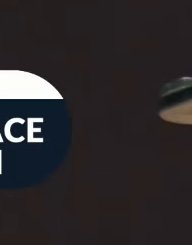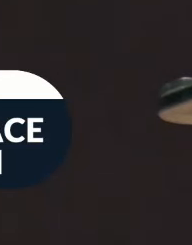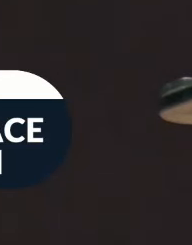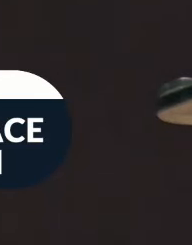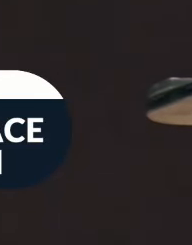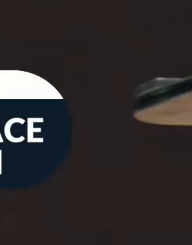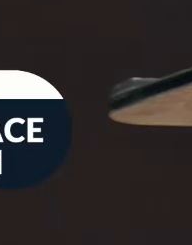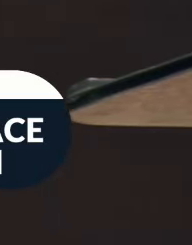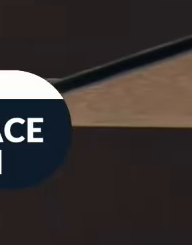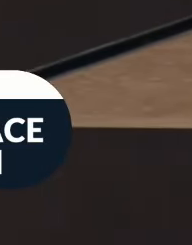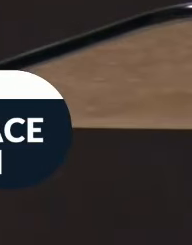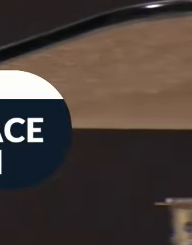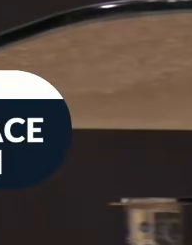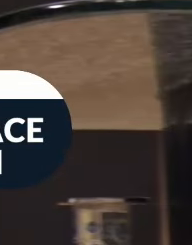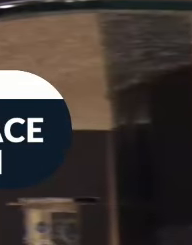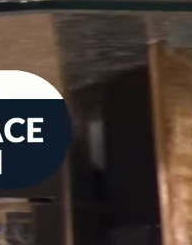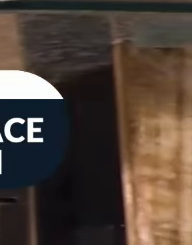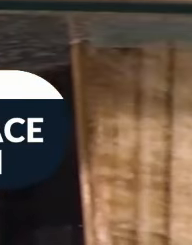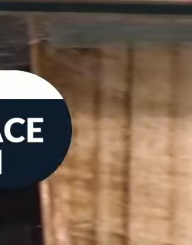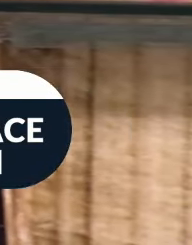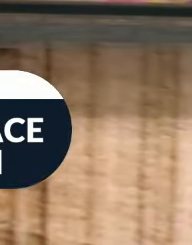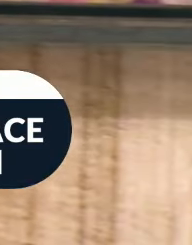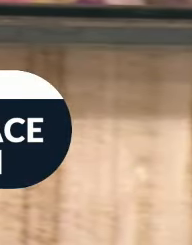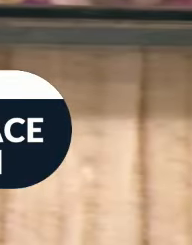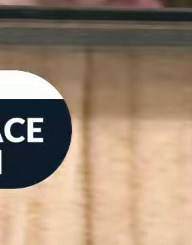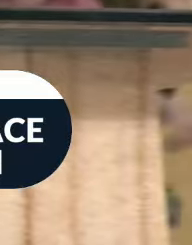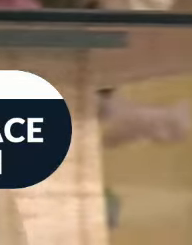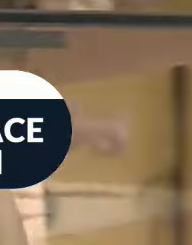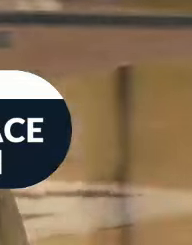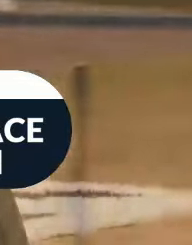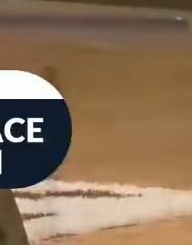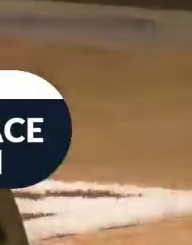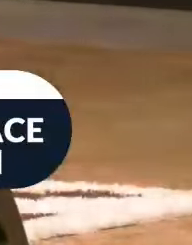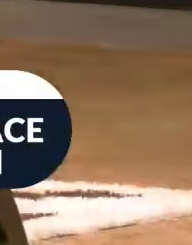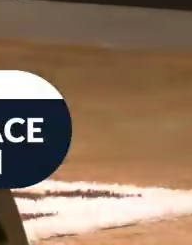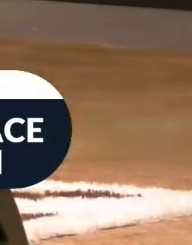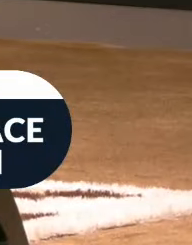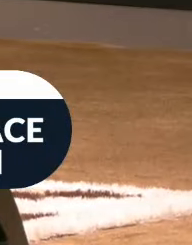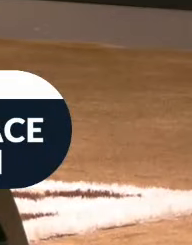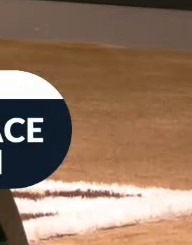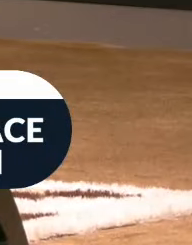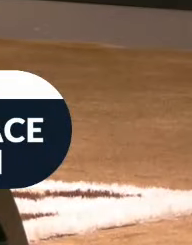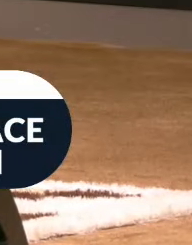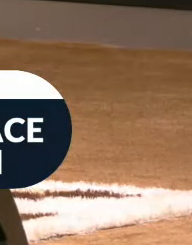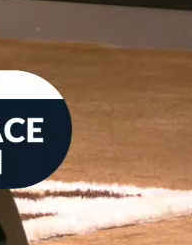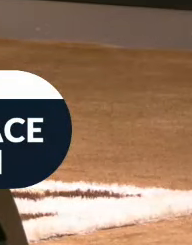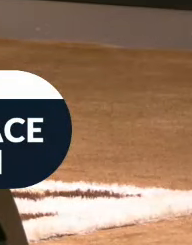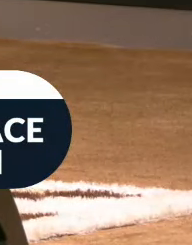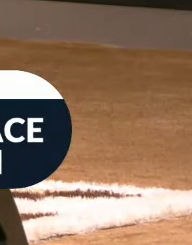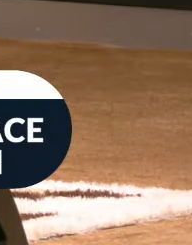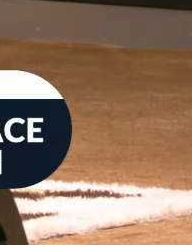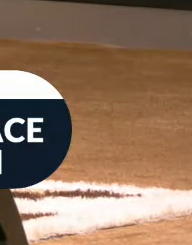through living faith, not dead faith. If there's anything to talk